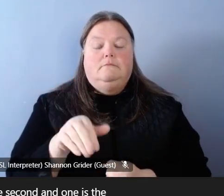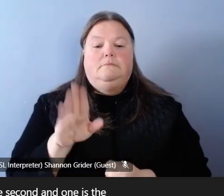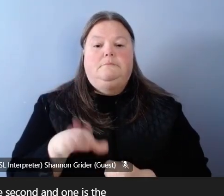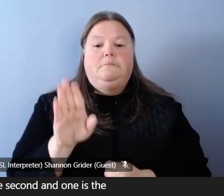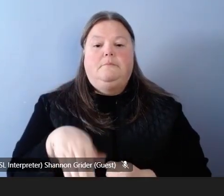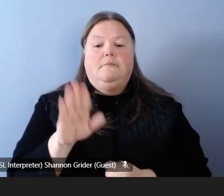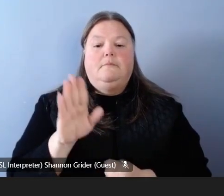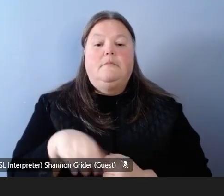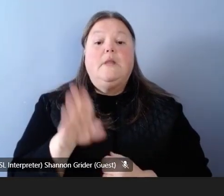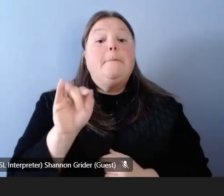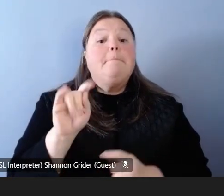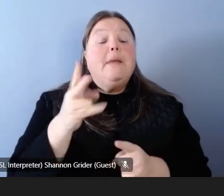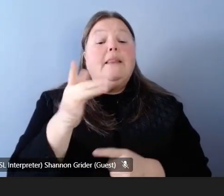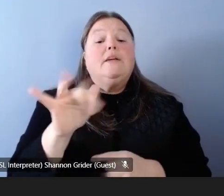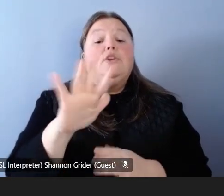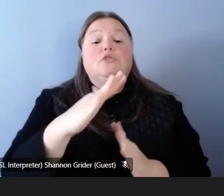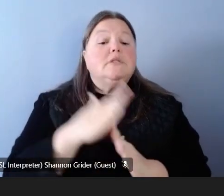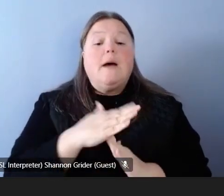Bentley, do you have yours already?